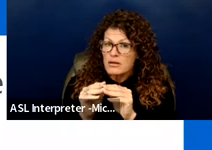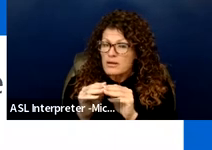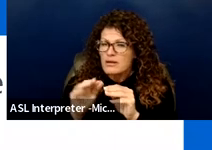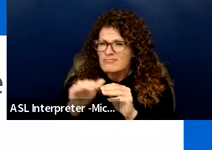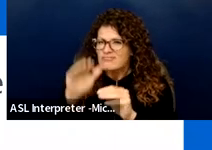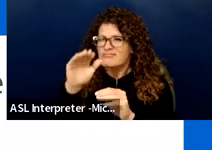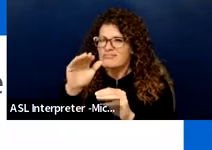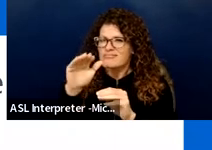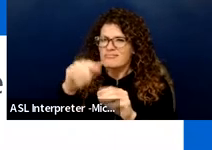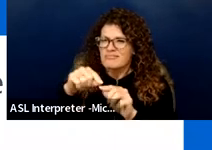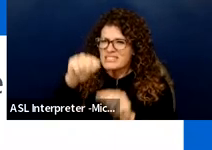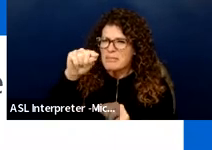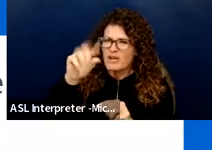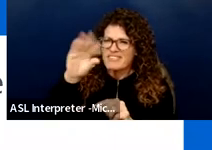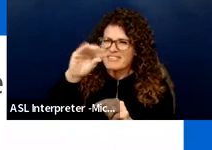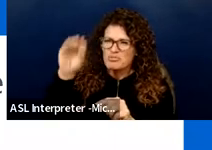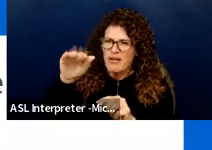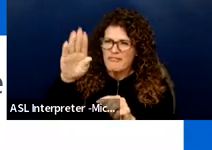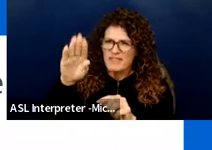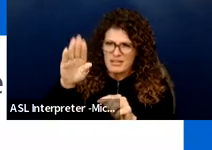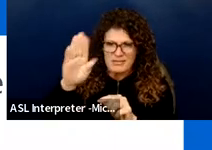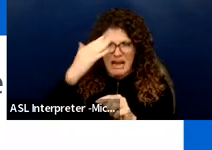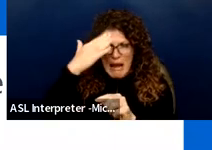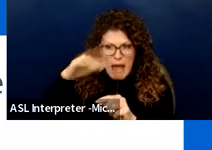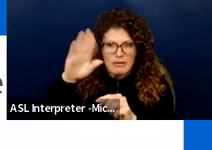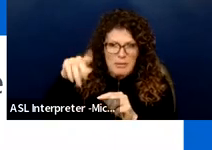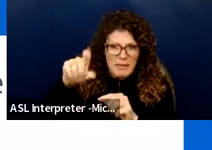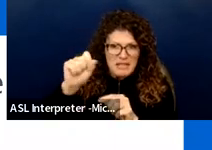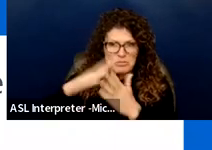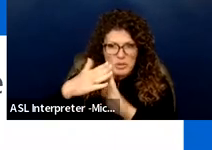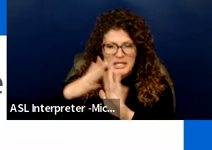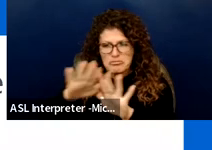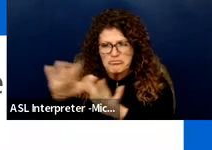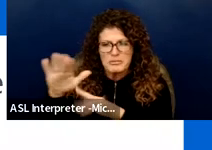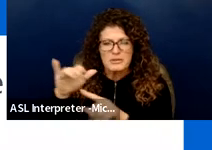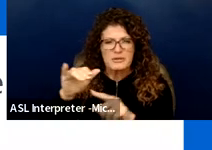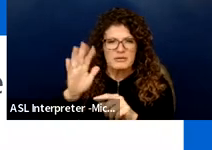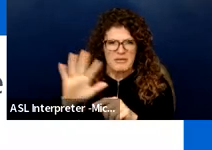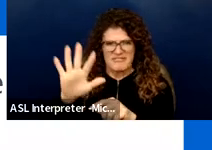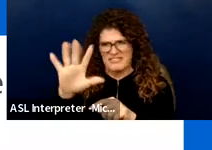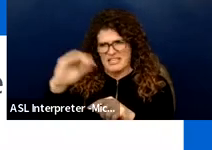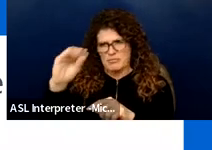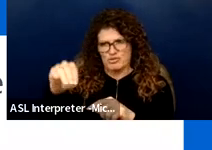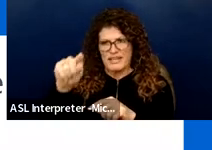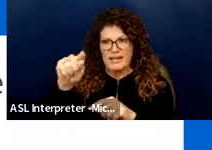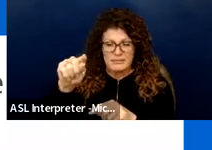little bit higher, such as knowledge of Boston, the BPS community. 58% of